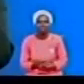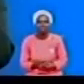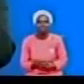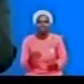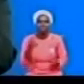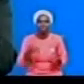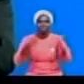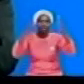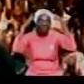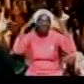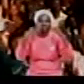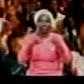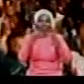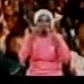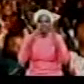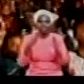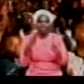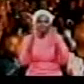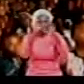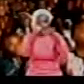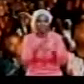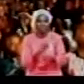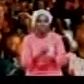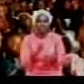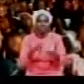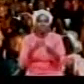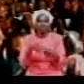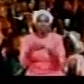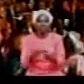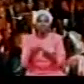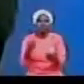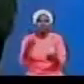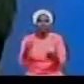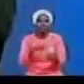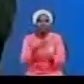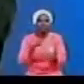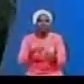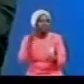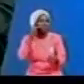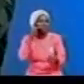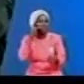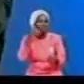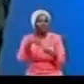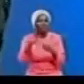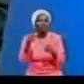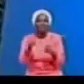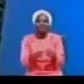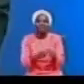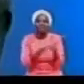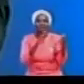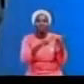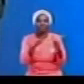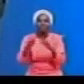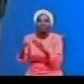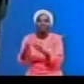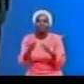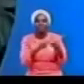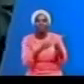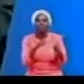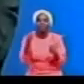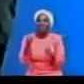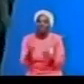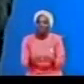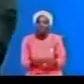blessing, of miracle in the whole of the nation Nigeria, in every city, every town, that the rain